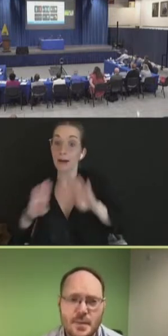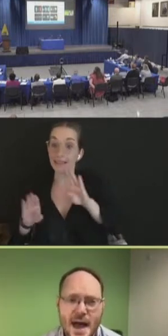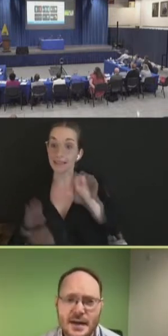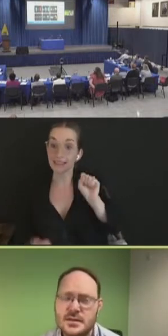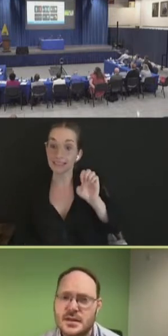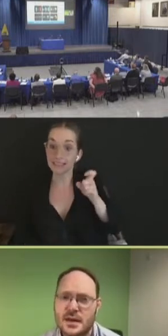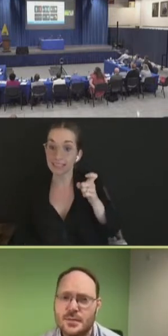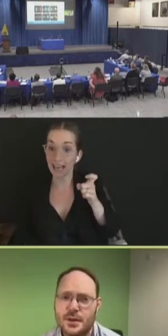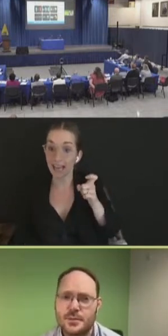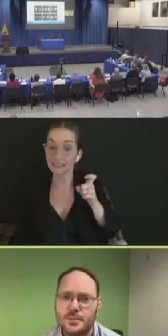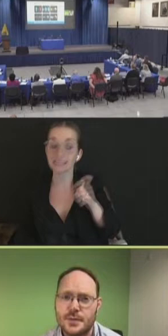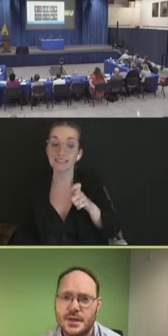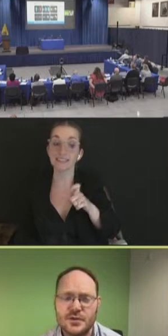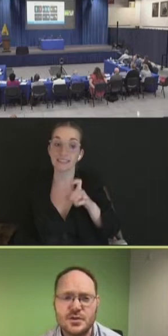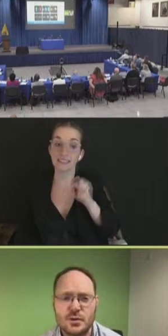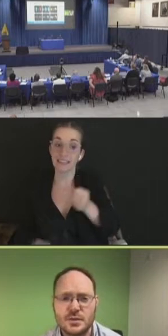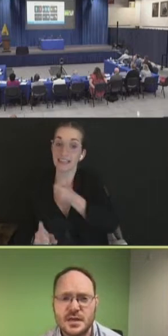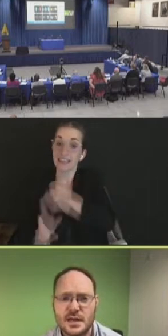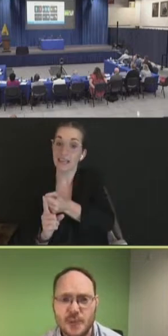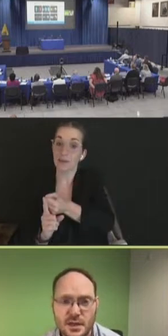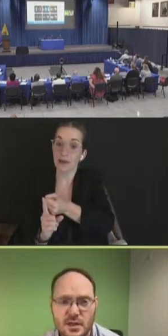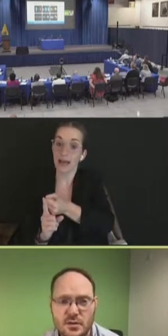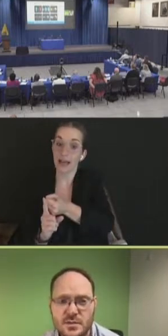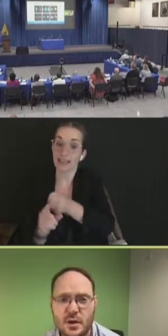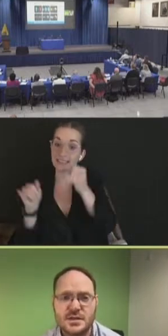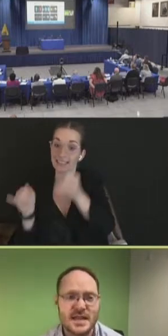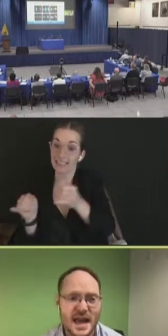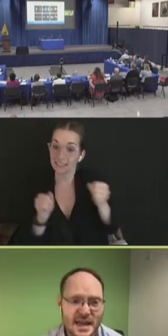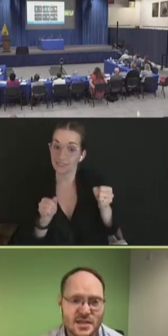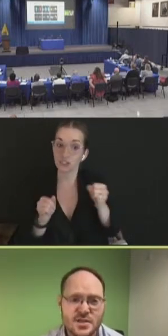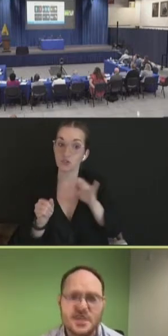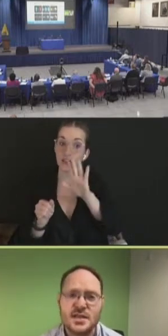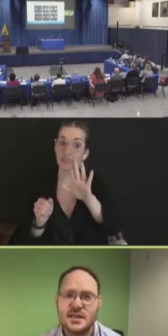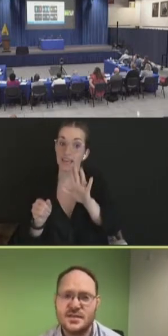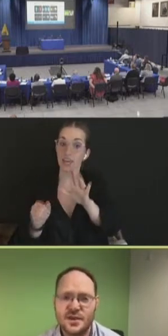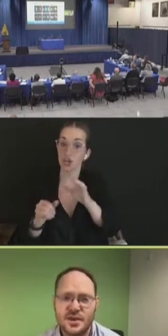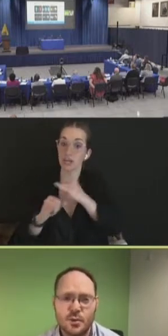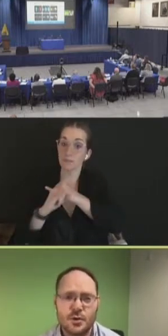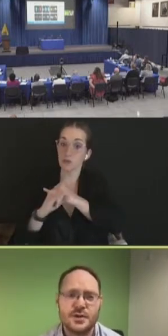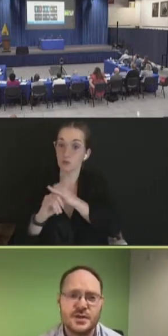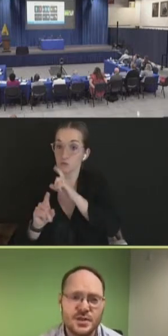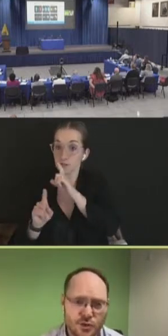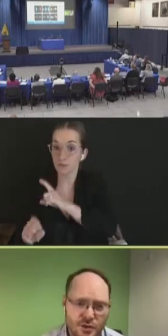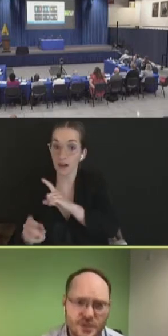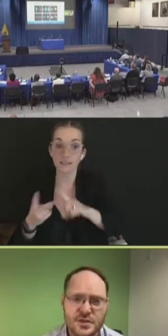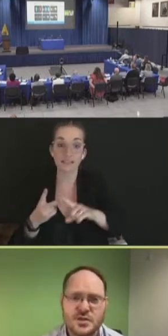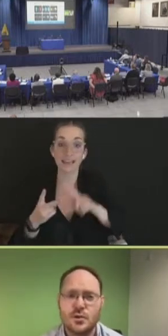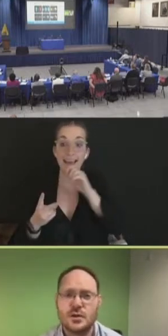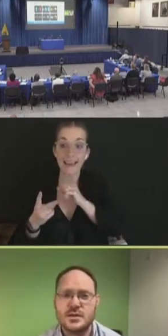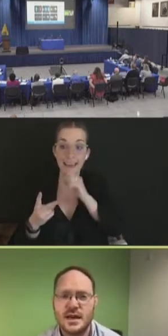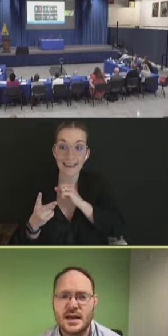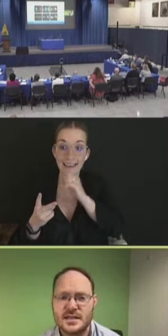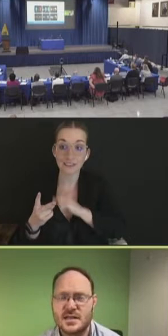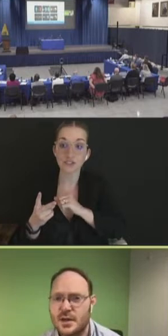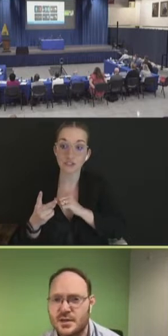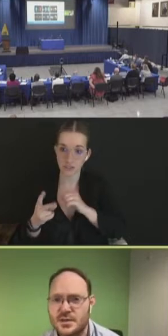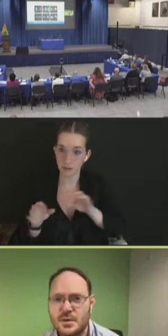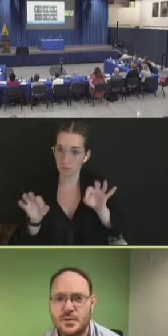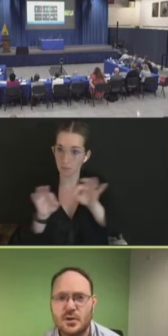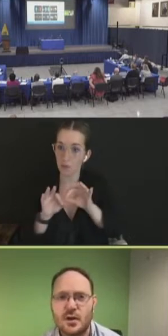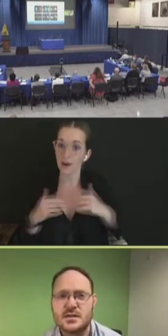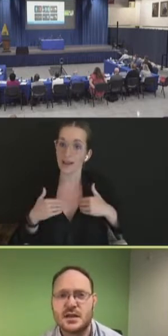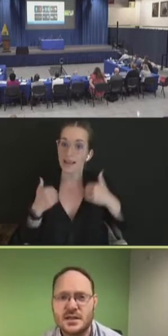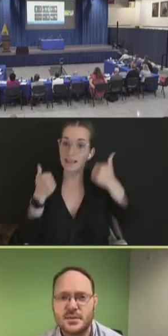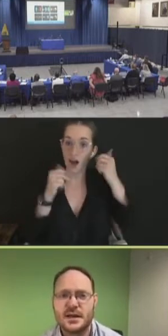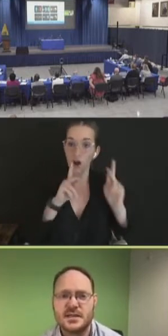It impacts individuals' immunological responses. Age is very important. Younger individuals, as compared to